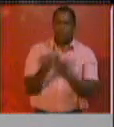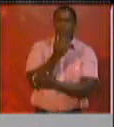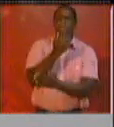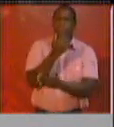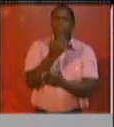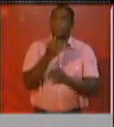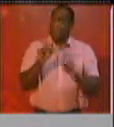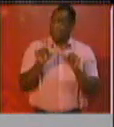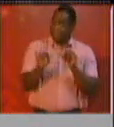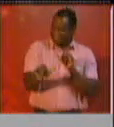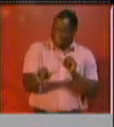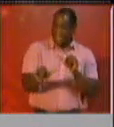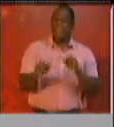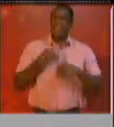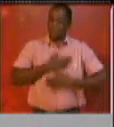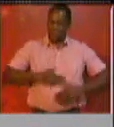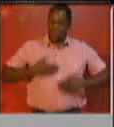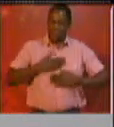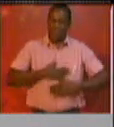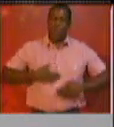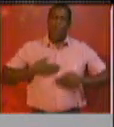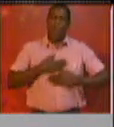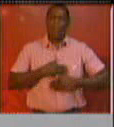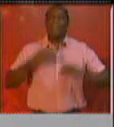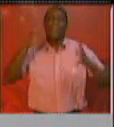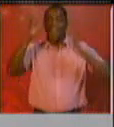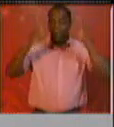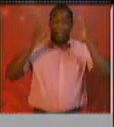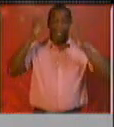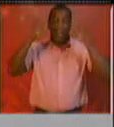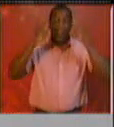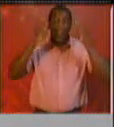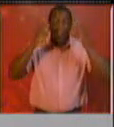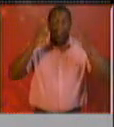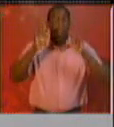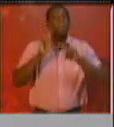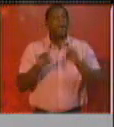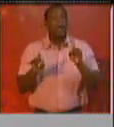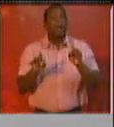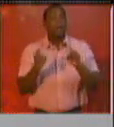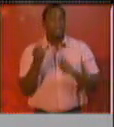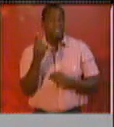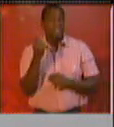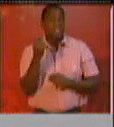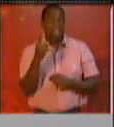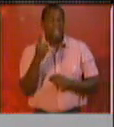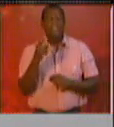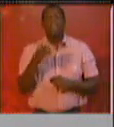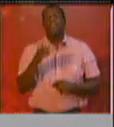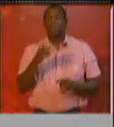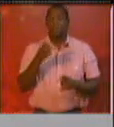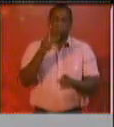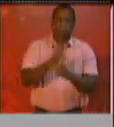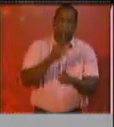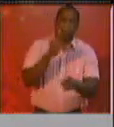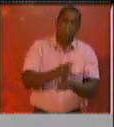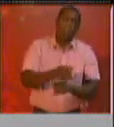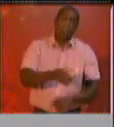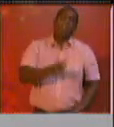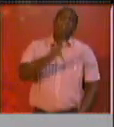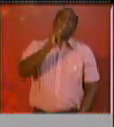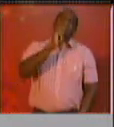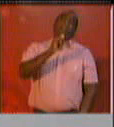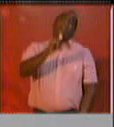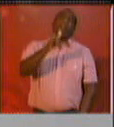national festivities. Excessive consumption of beverages containing alcohol has typically characterized